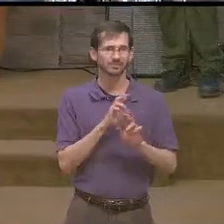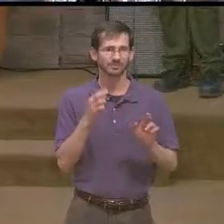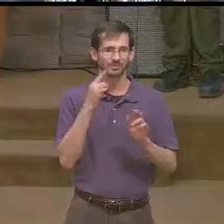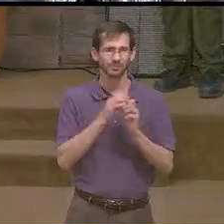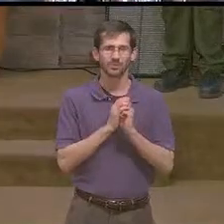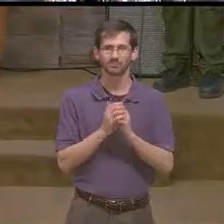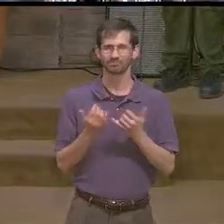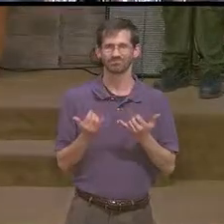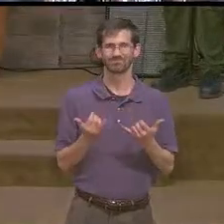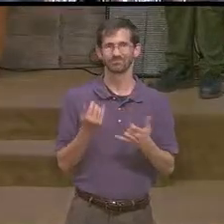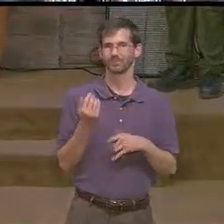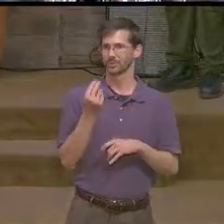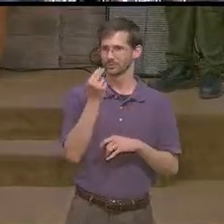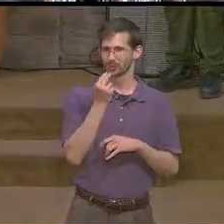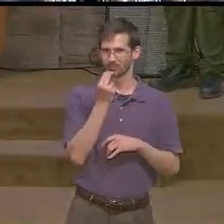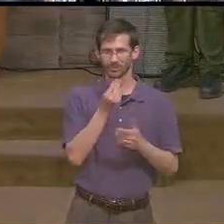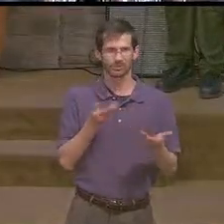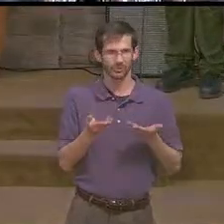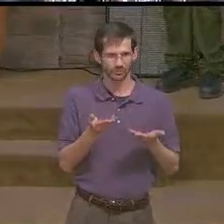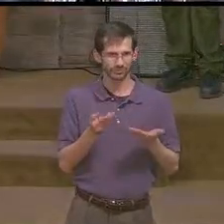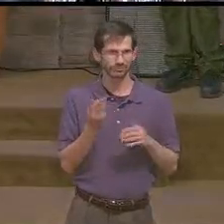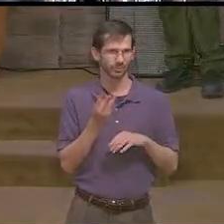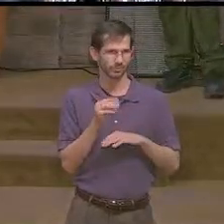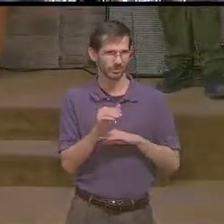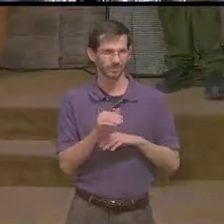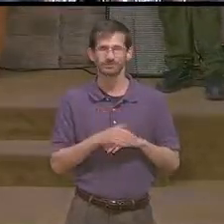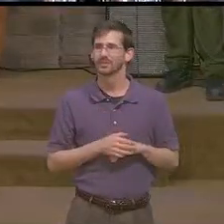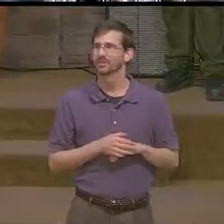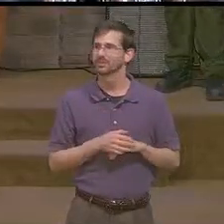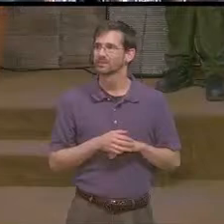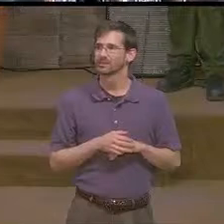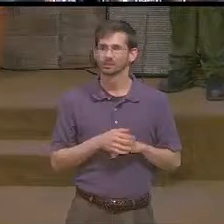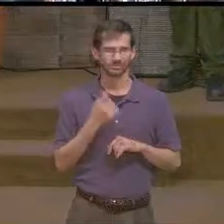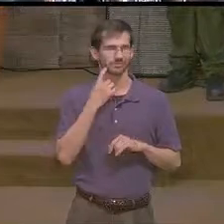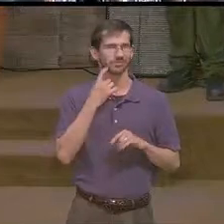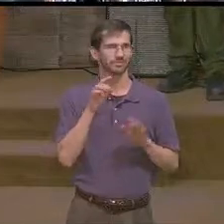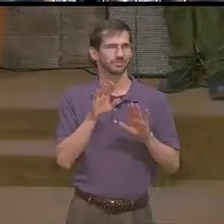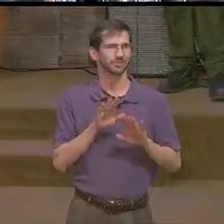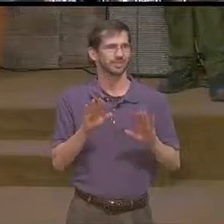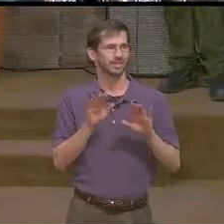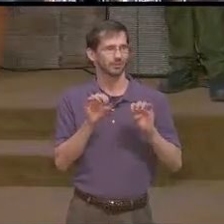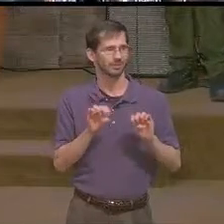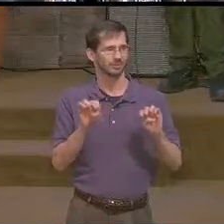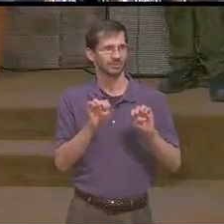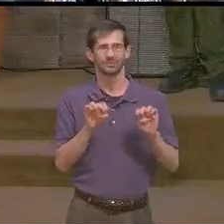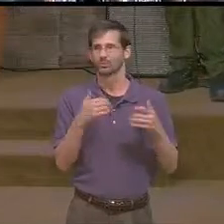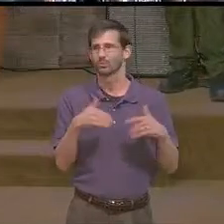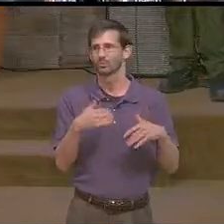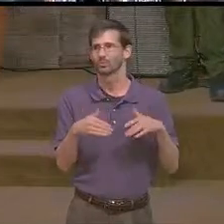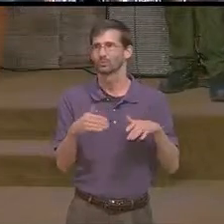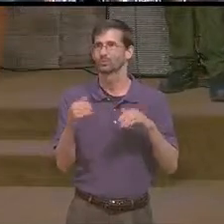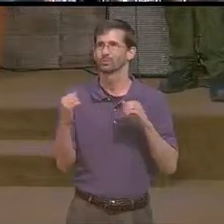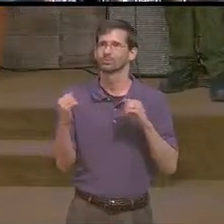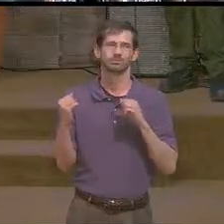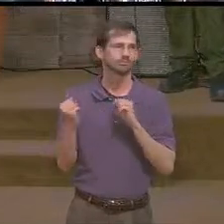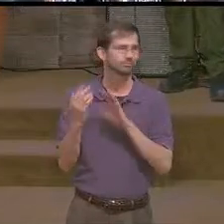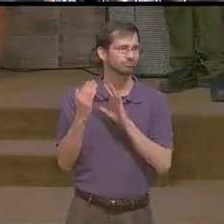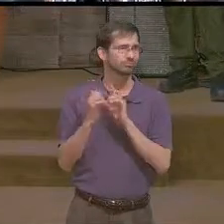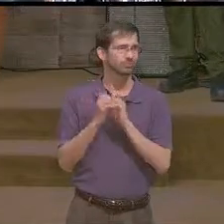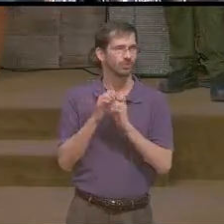service. And we had a blessed time in the Lord on Sunday, didn't we? Amen.